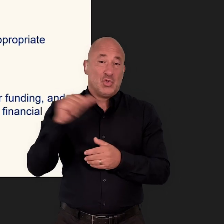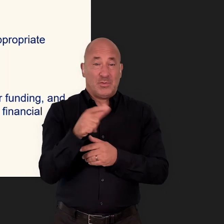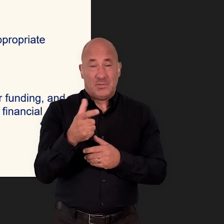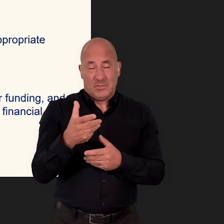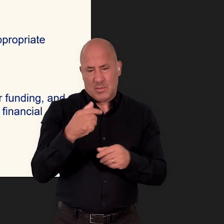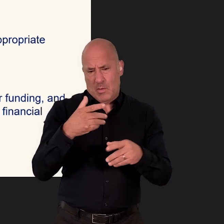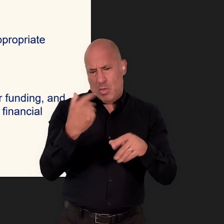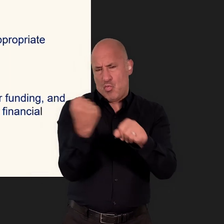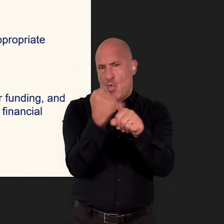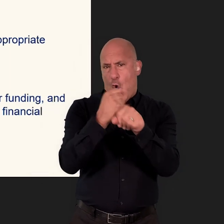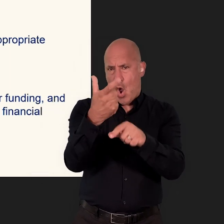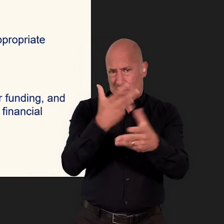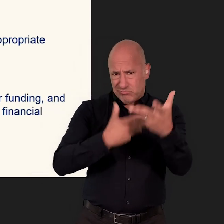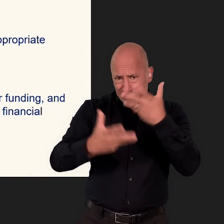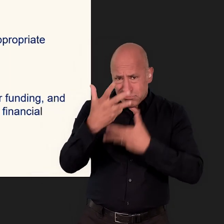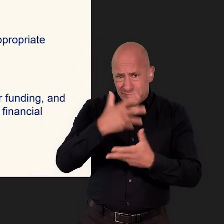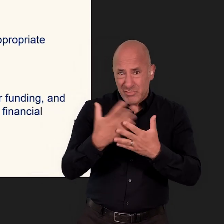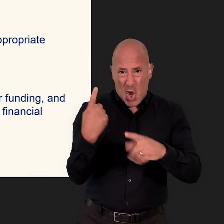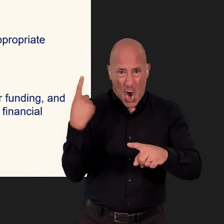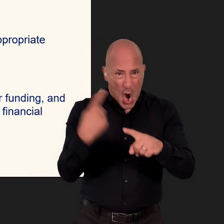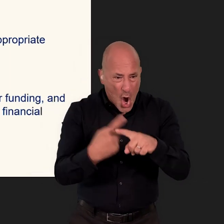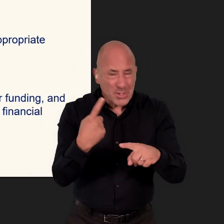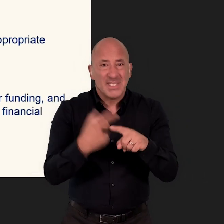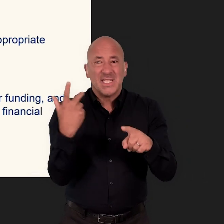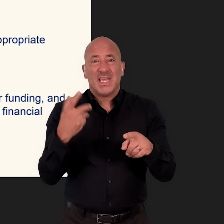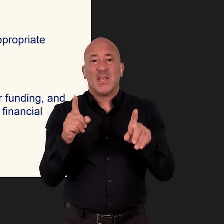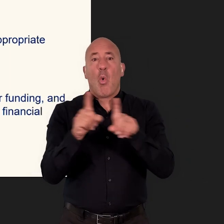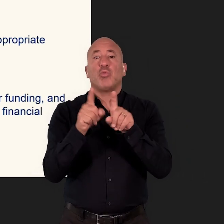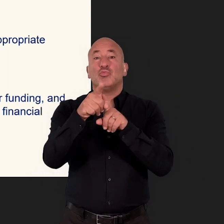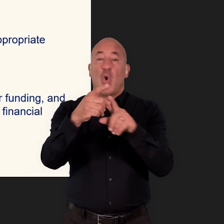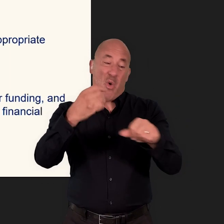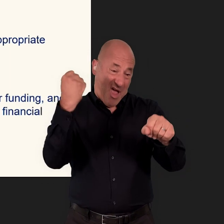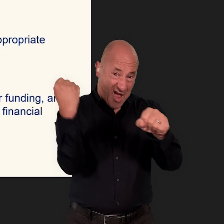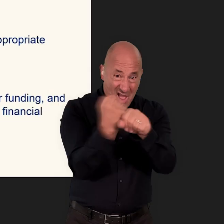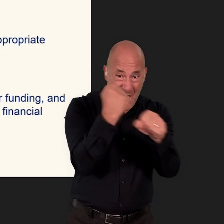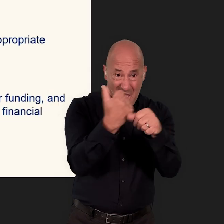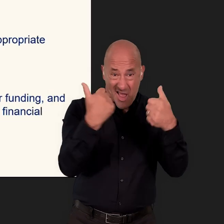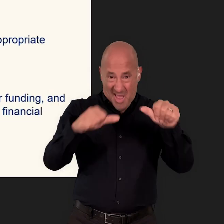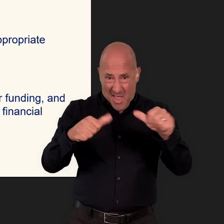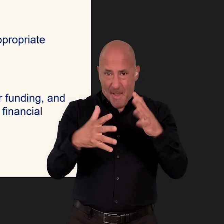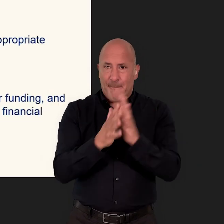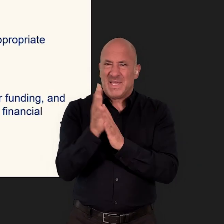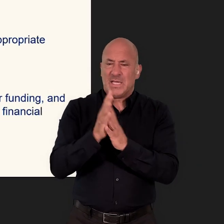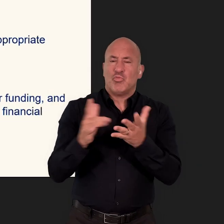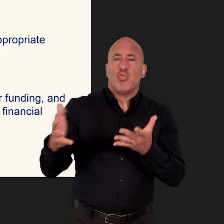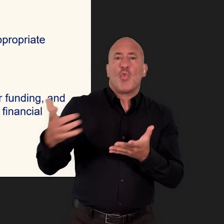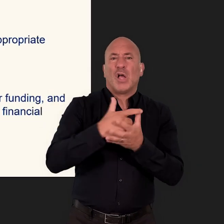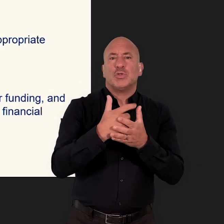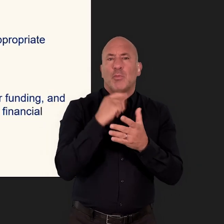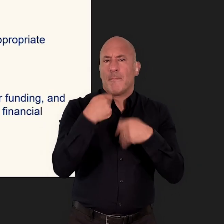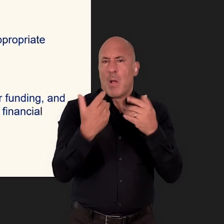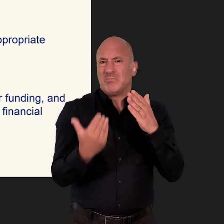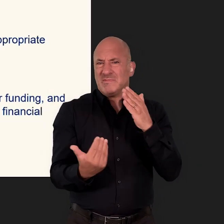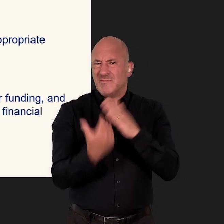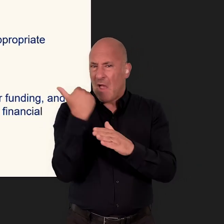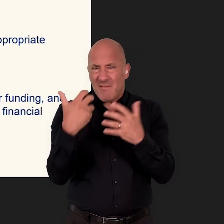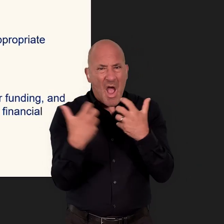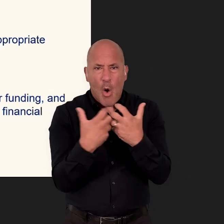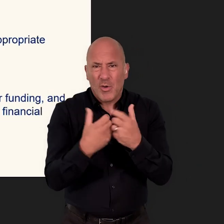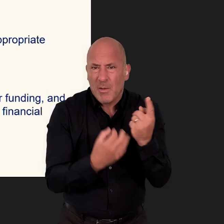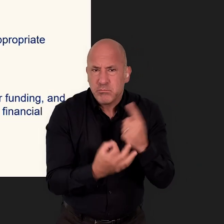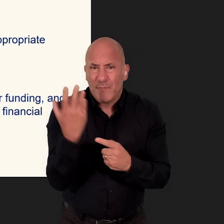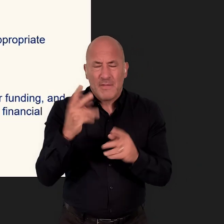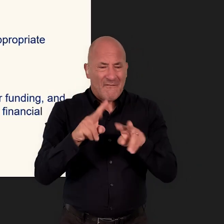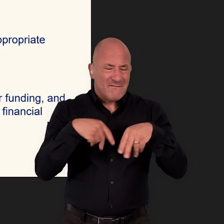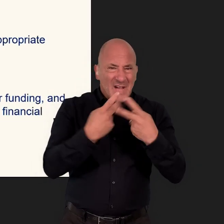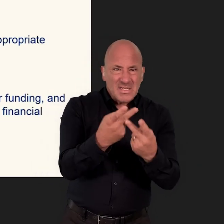should include, but is not limited to, describing the work, the urgency of the work, and how carrying out the work will improve the